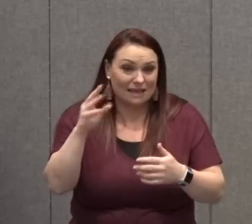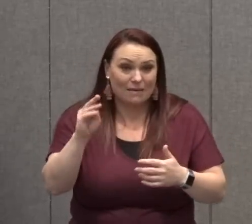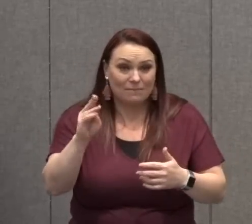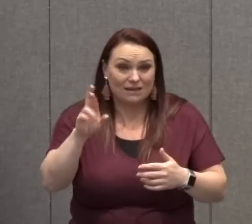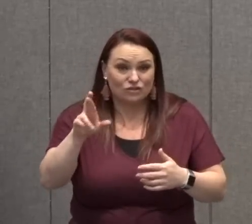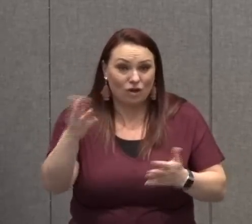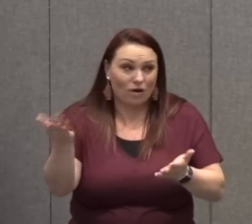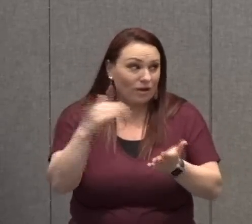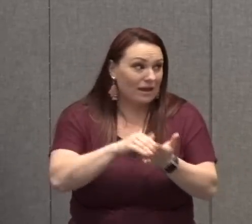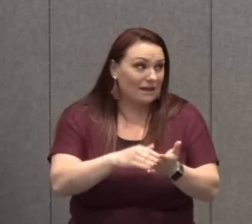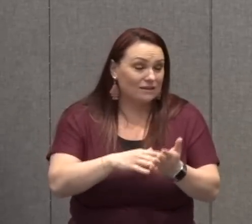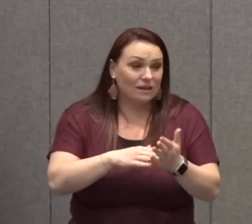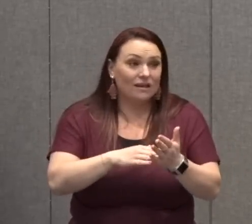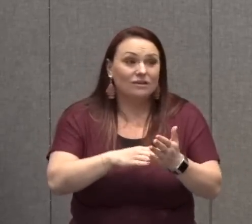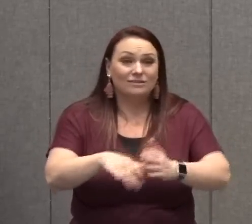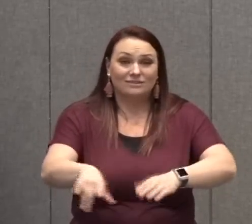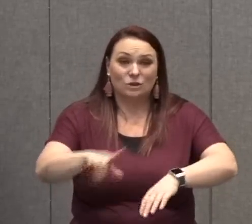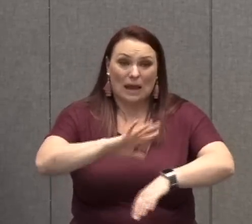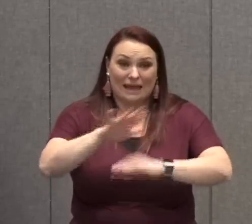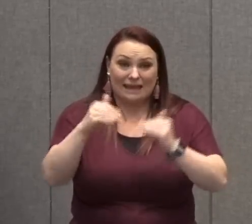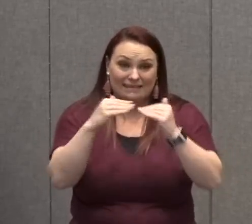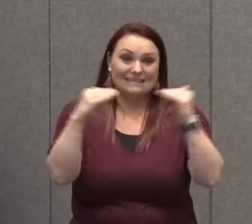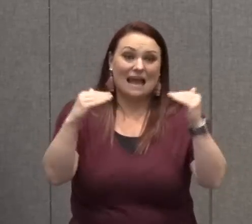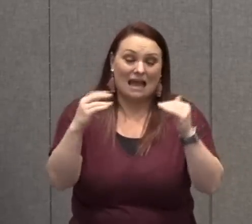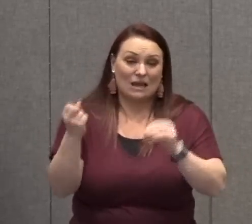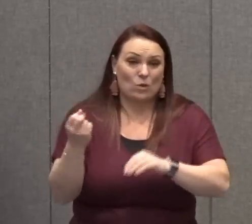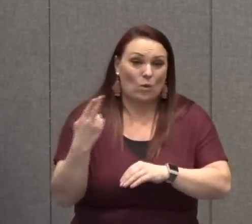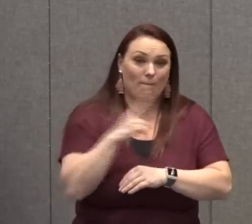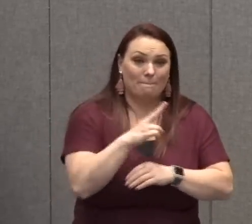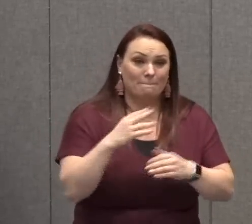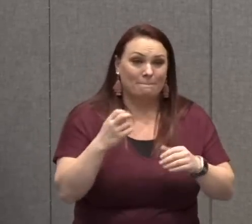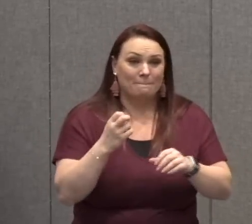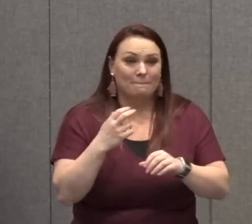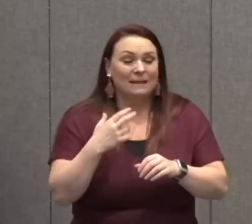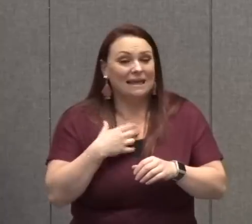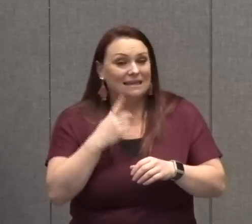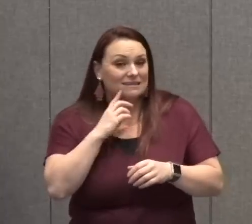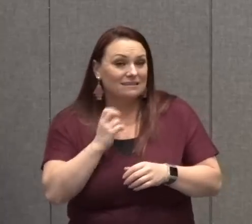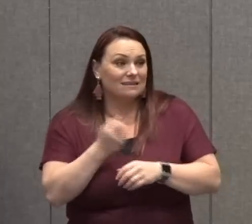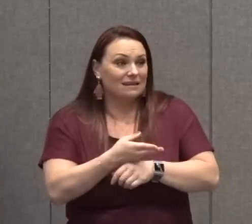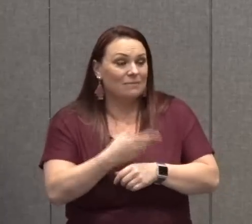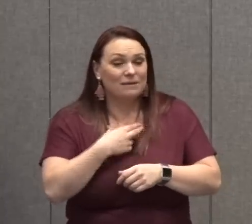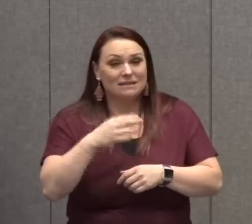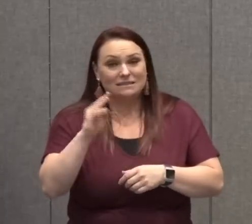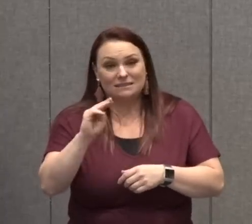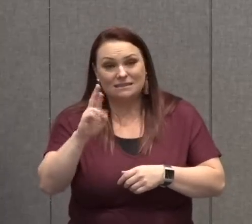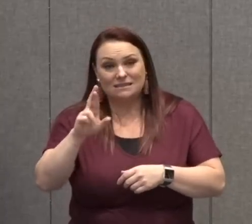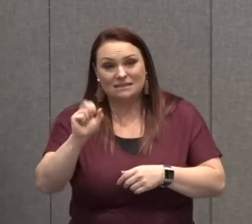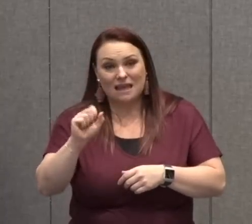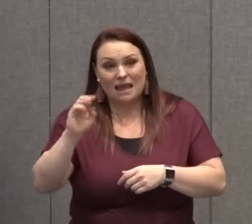so that I can try and tie or beat Ms. Martindale thank you for joining us at home with